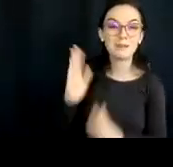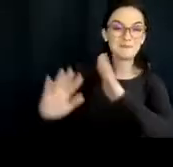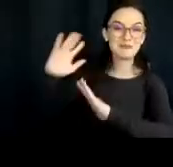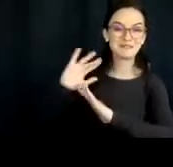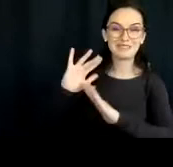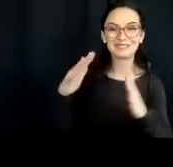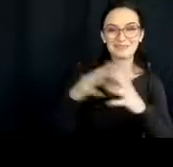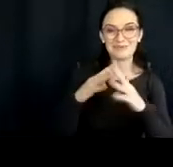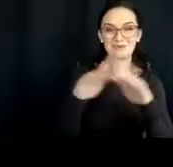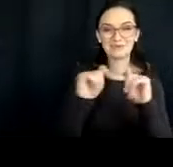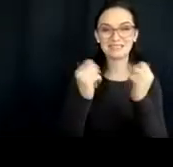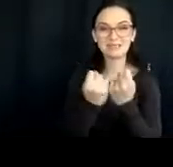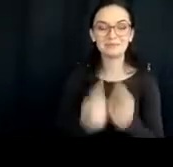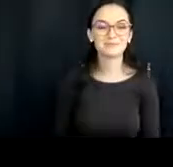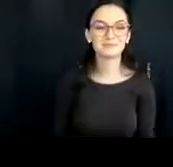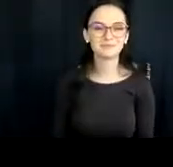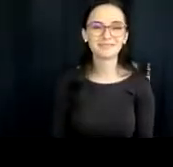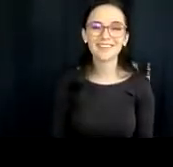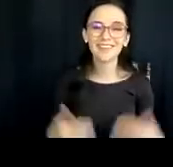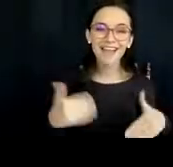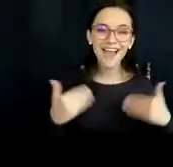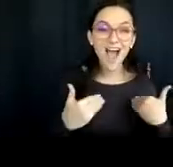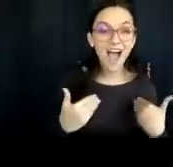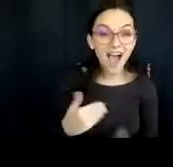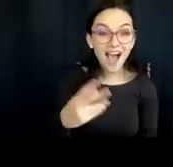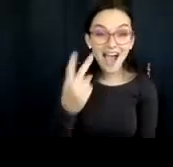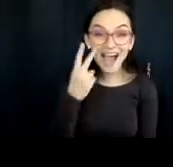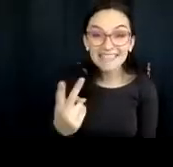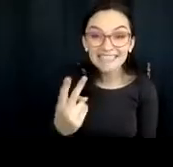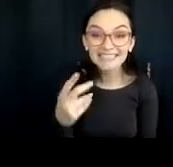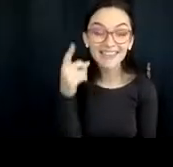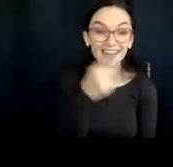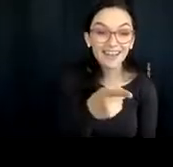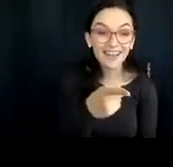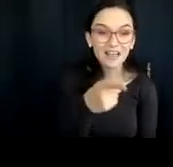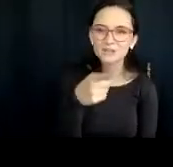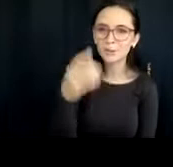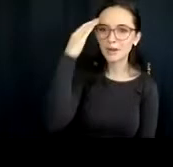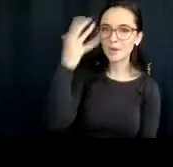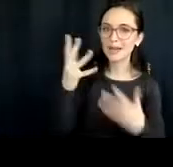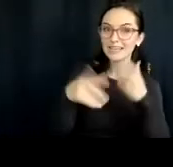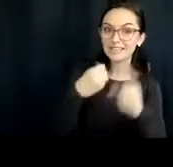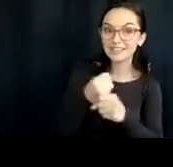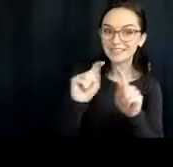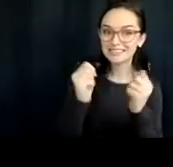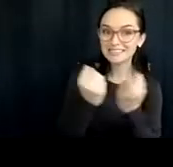Amazing. Oh my goodness. Was this do we know what year this team is?